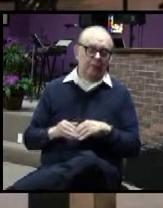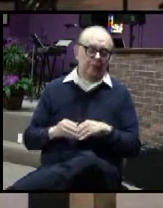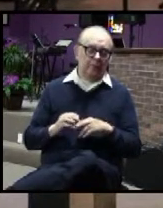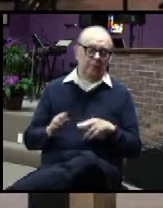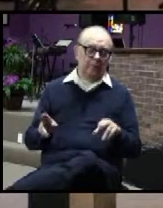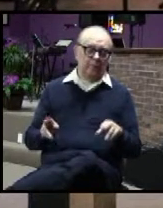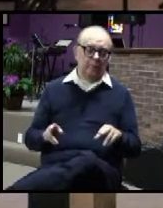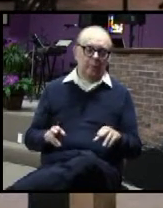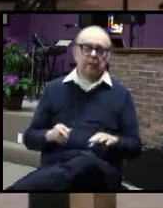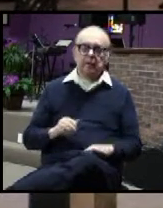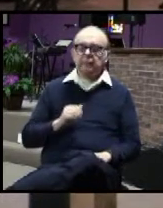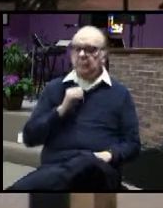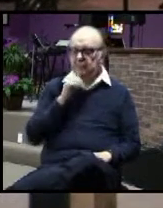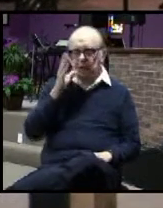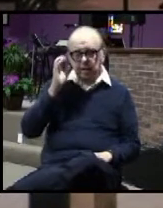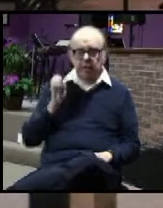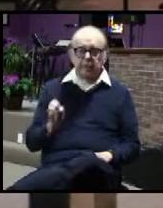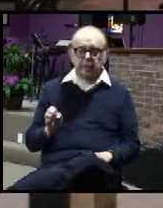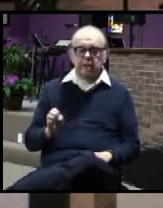uneducated shoe salesman.